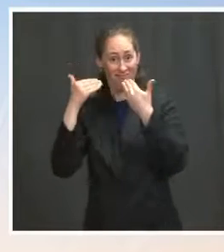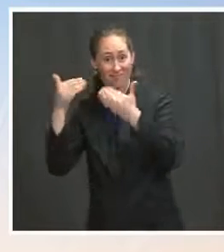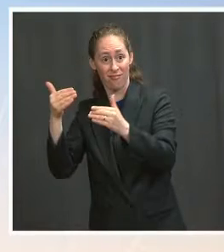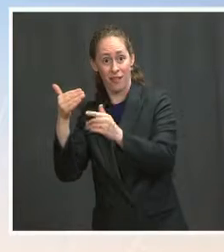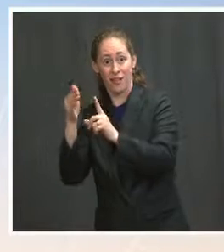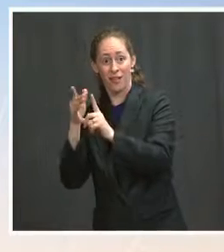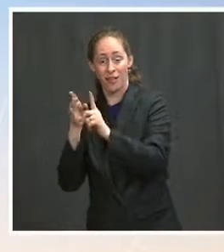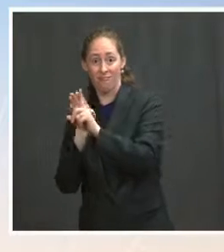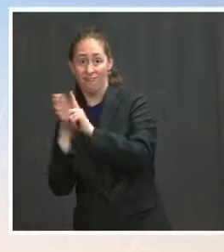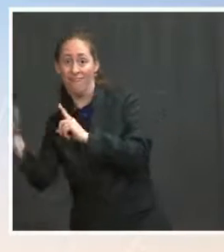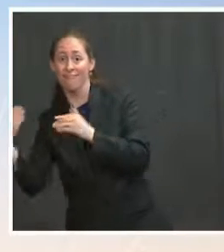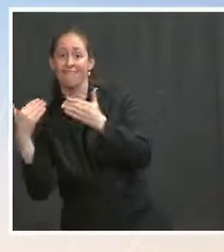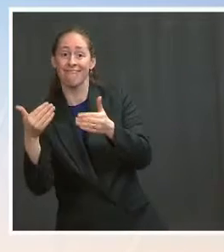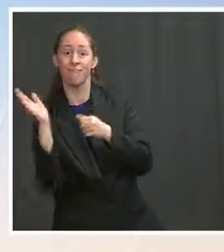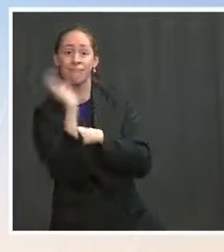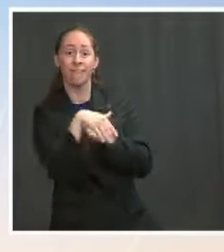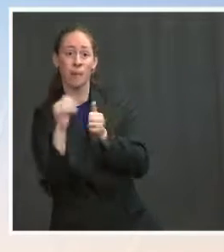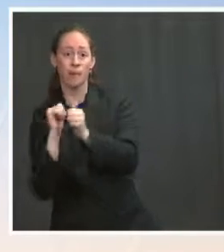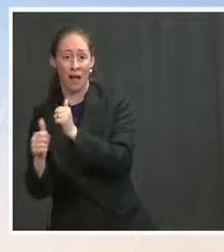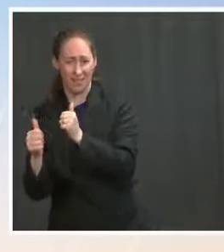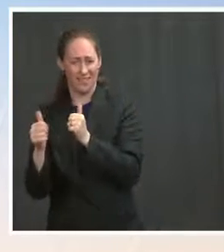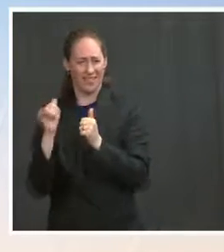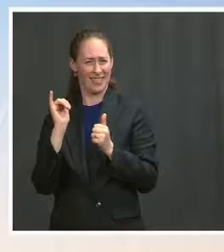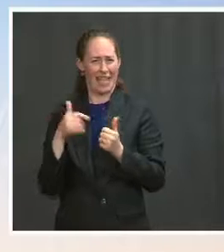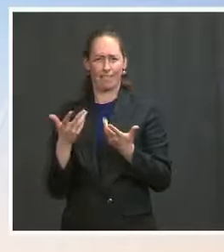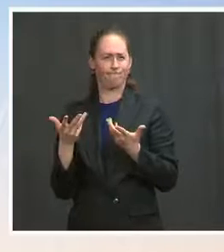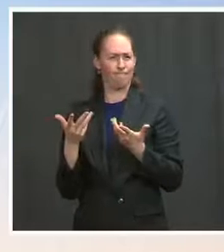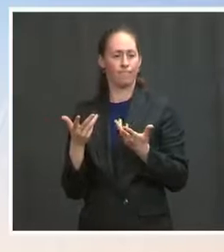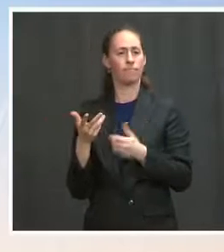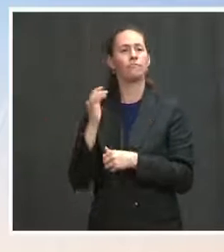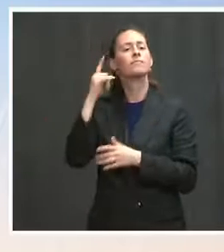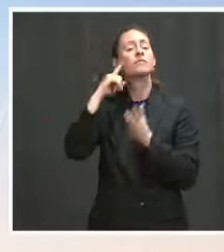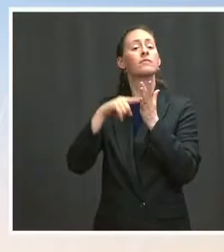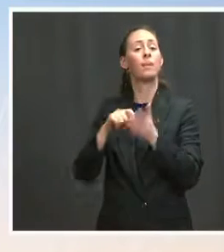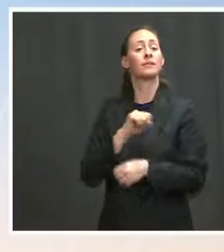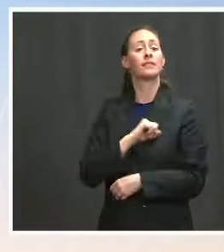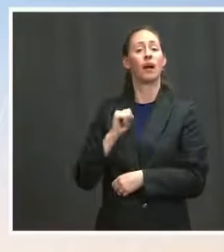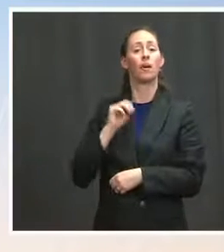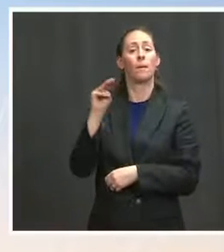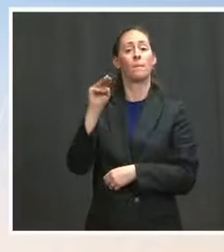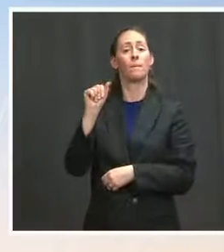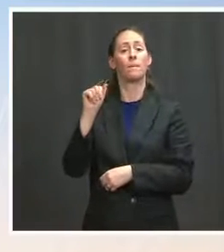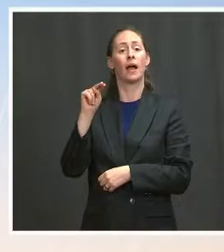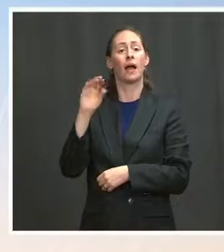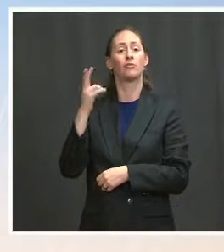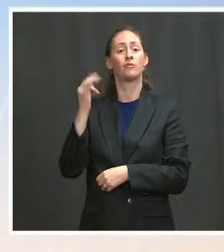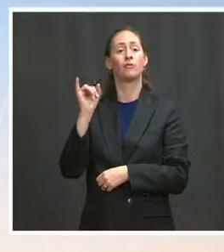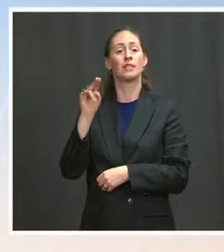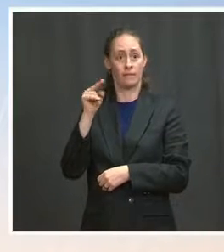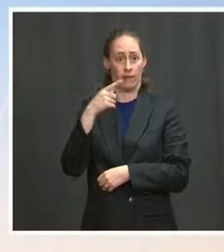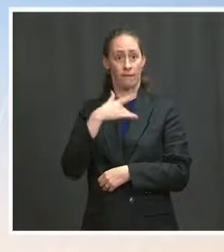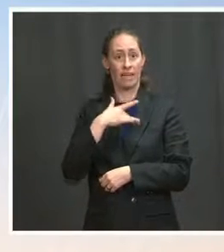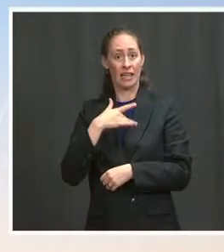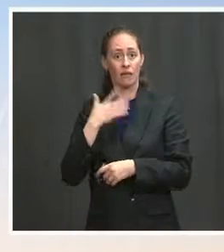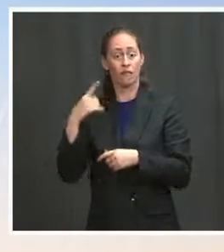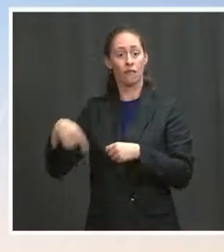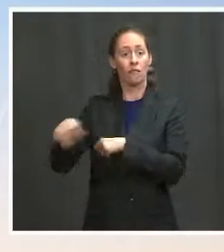you just laid out. Senator Manchin also said he doesn't think the country can take on that much more debt. So does the White House still believe that